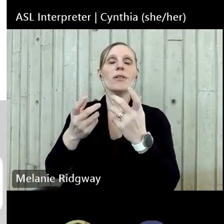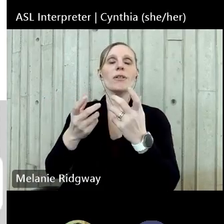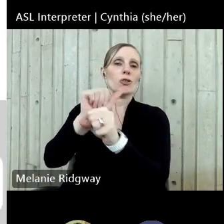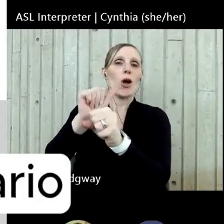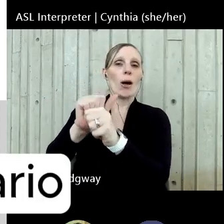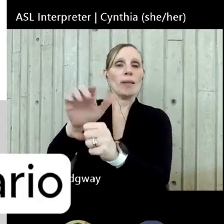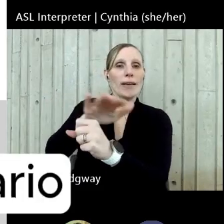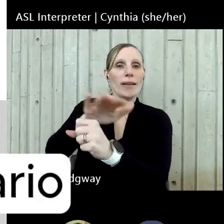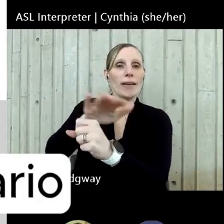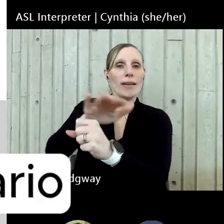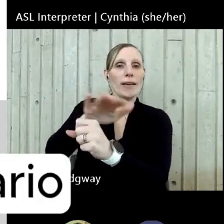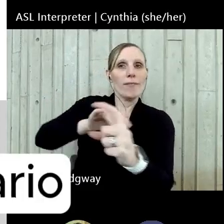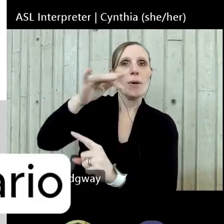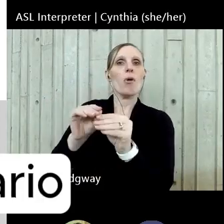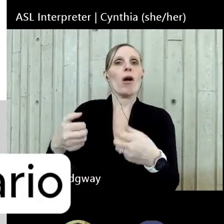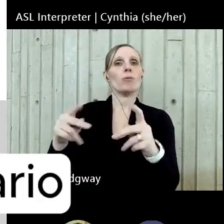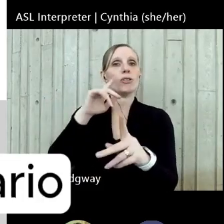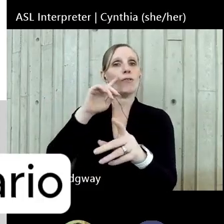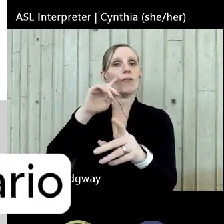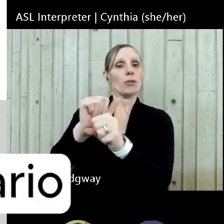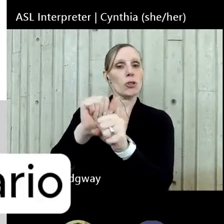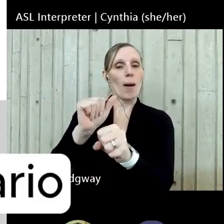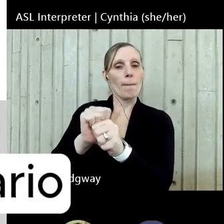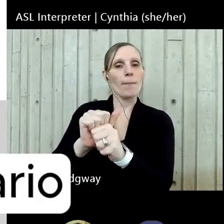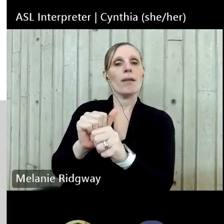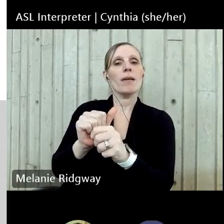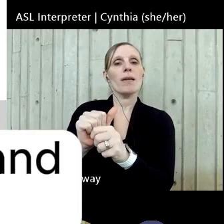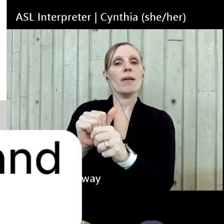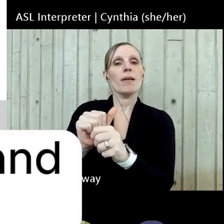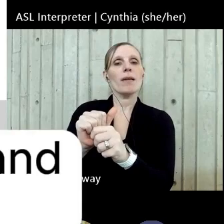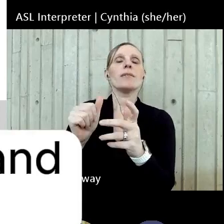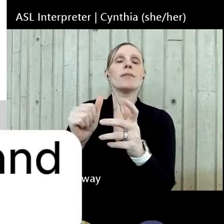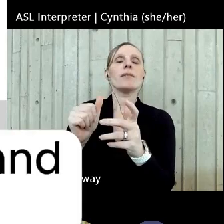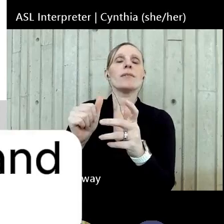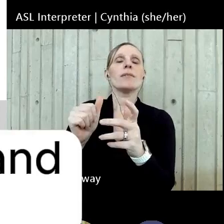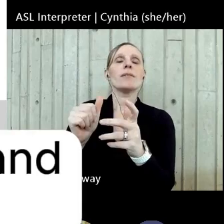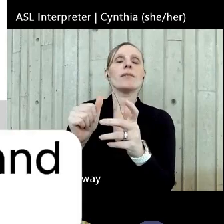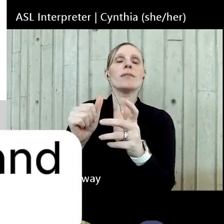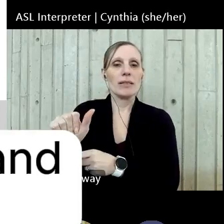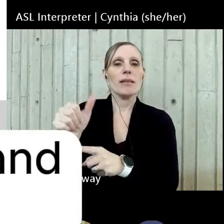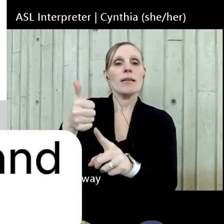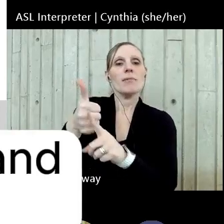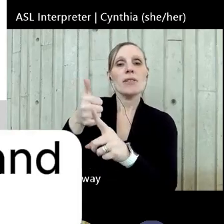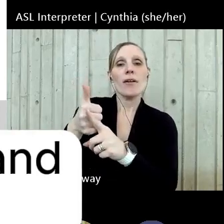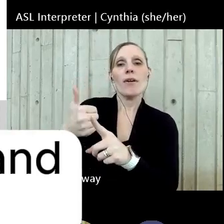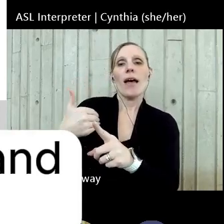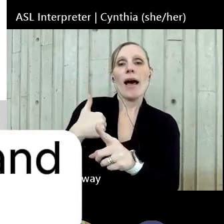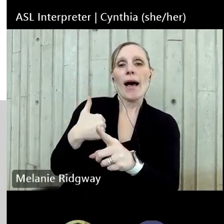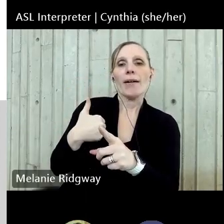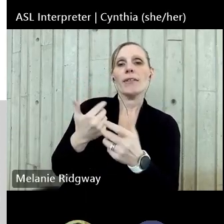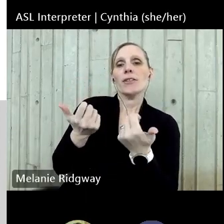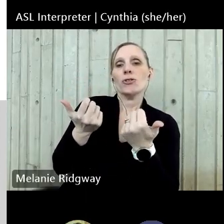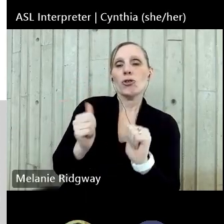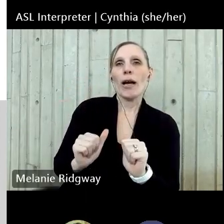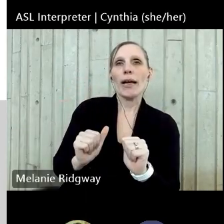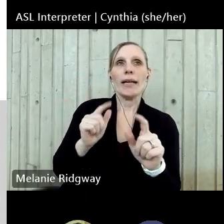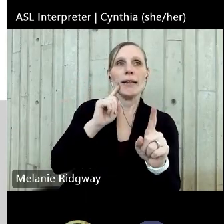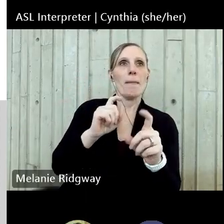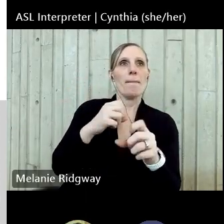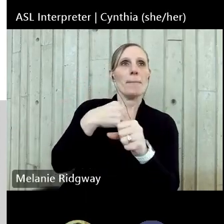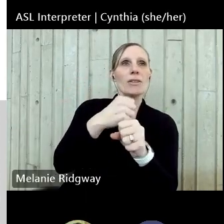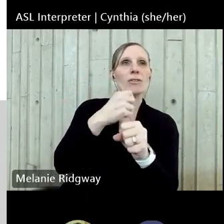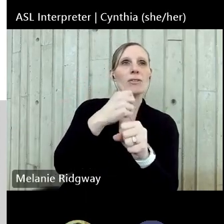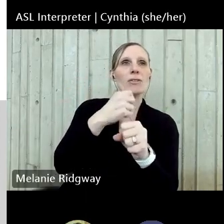innovative employment solutions to employment agencies in Ontario that bridge the gap between job seekers and employers, ensuring a more